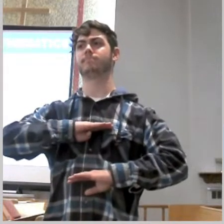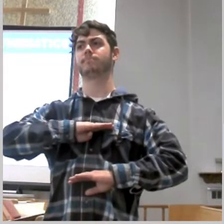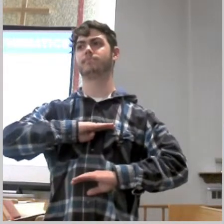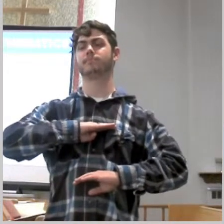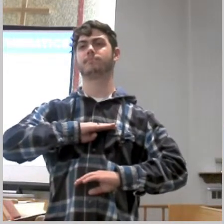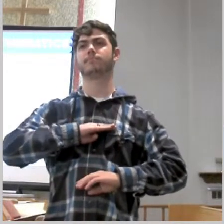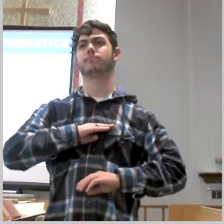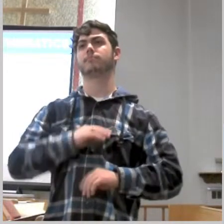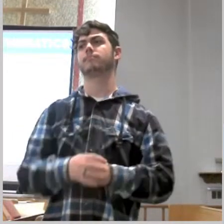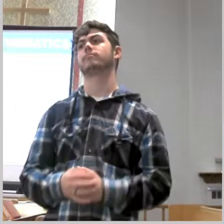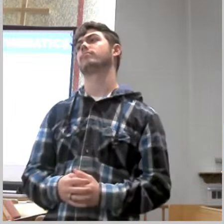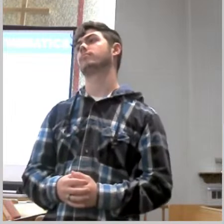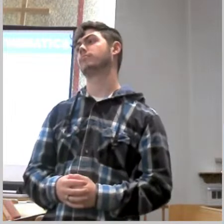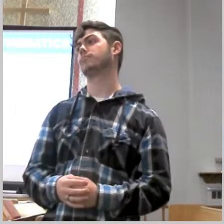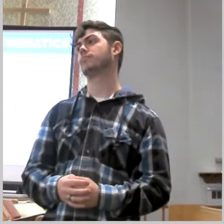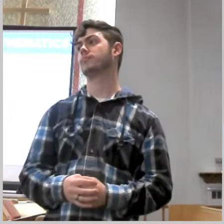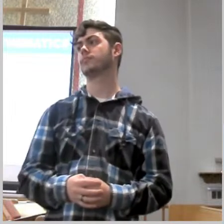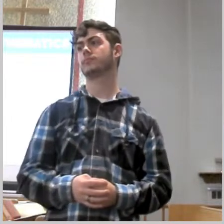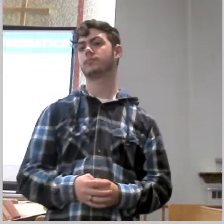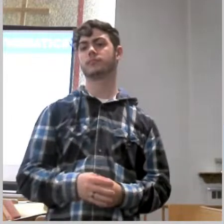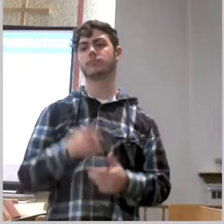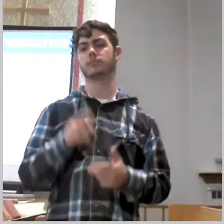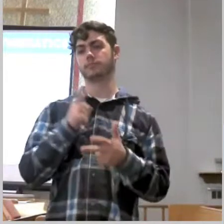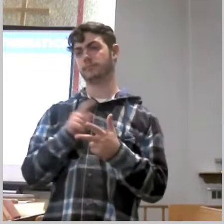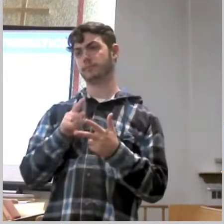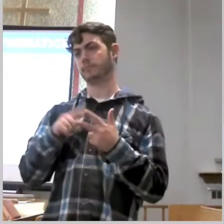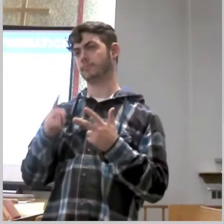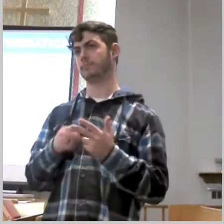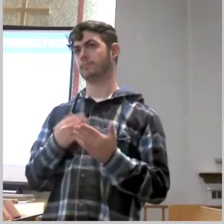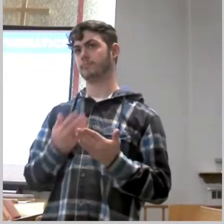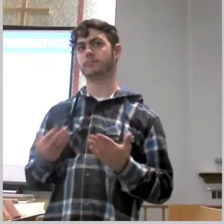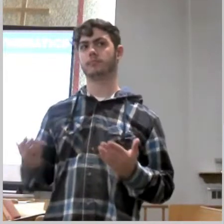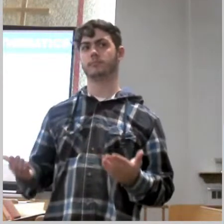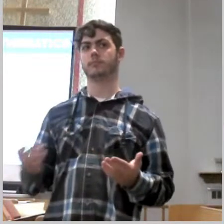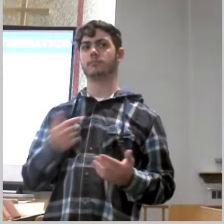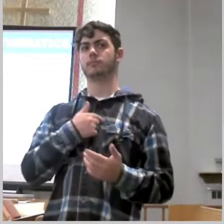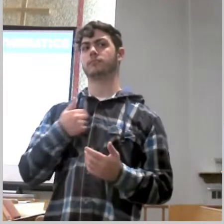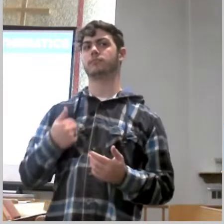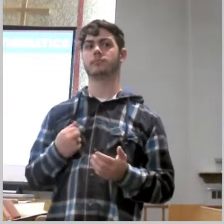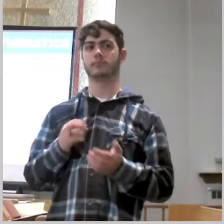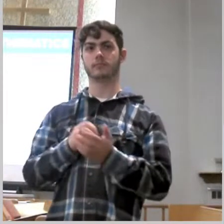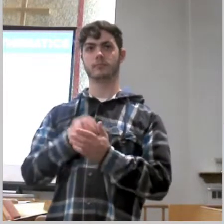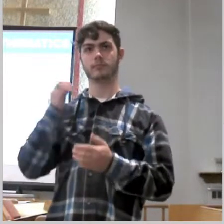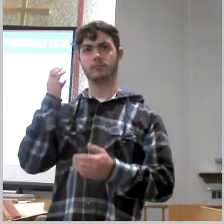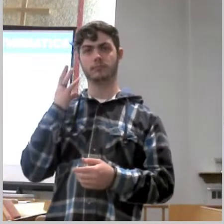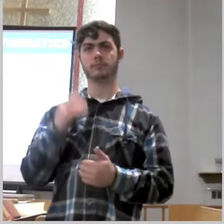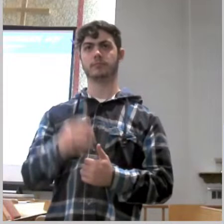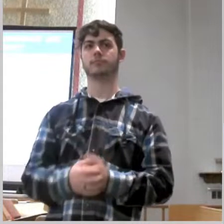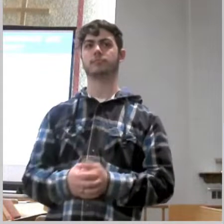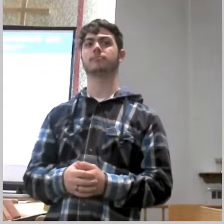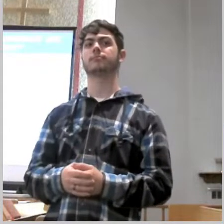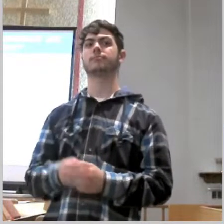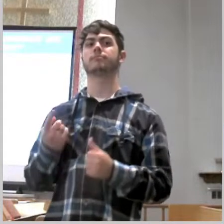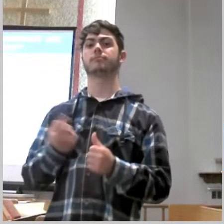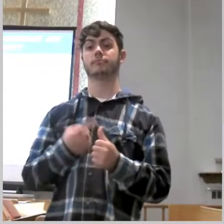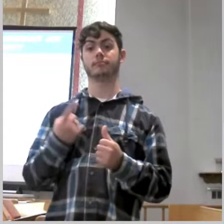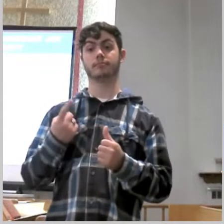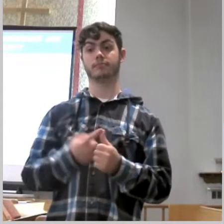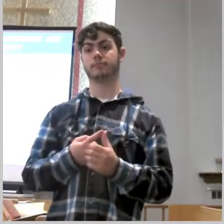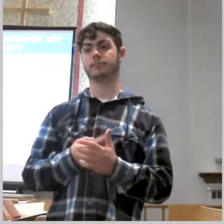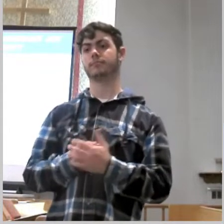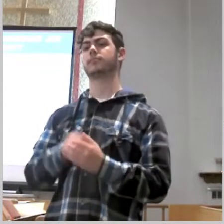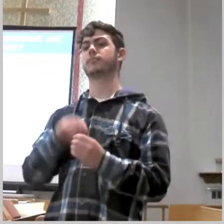our sacrificial giving. And so these are the three things that we're going to examine today. Let's look at the first one